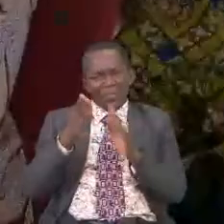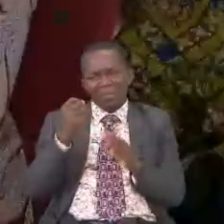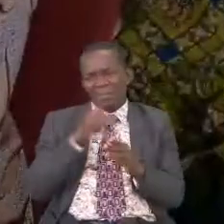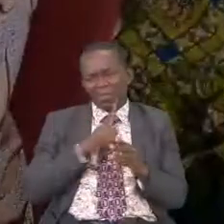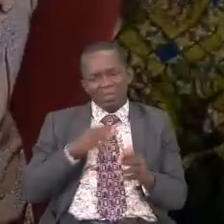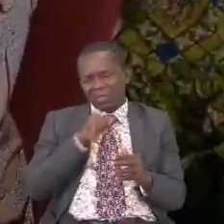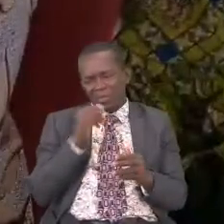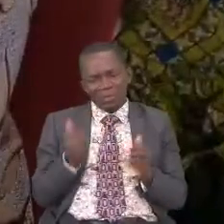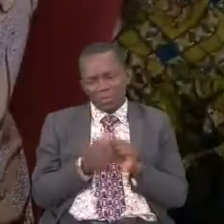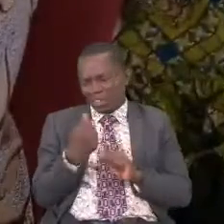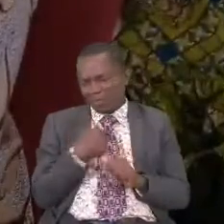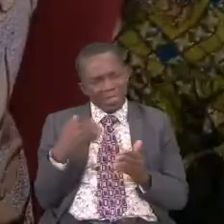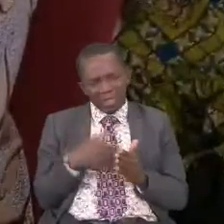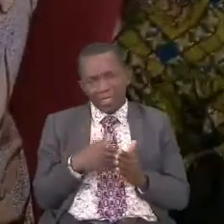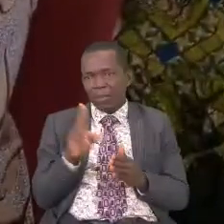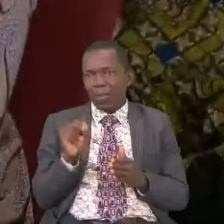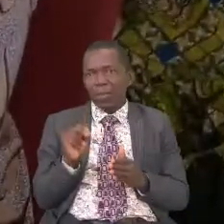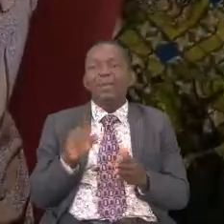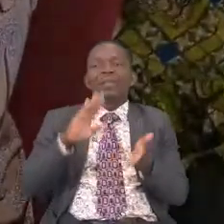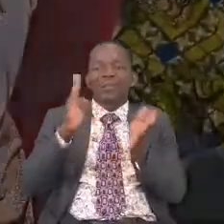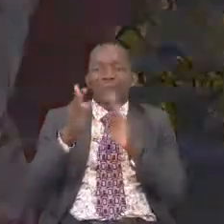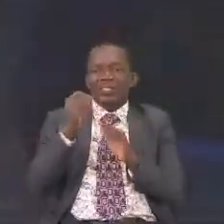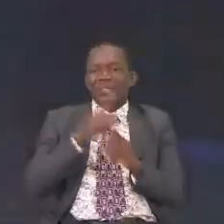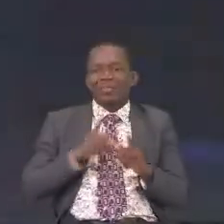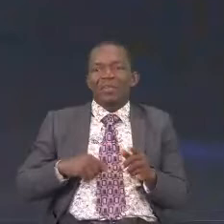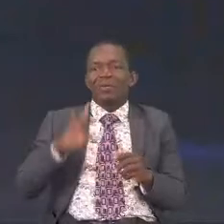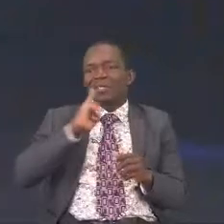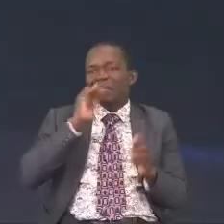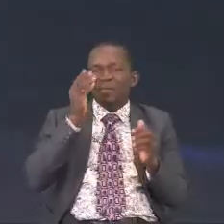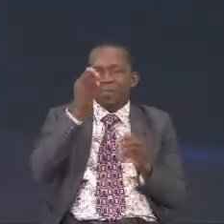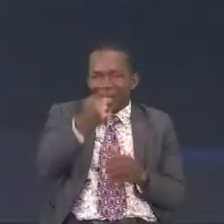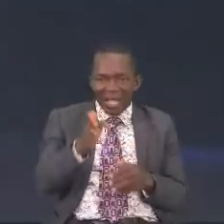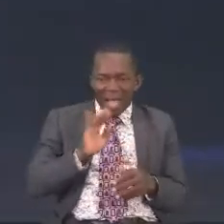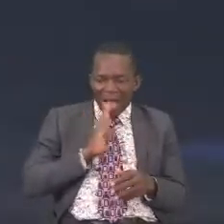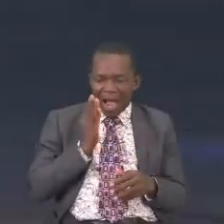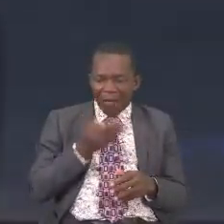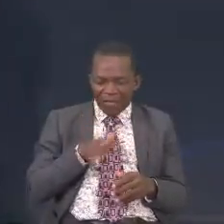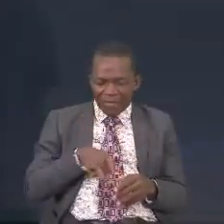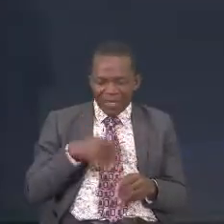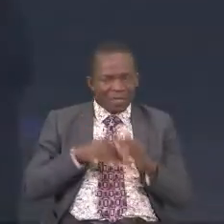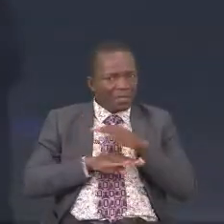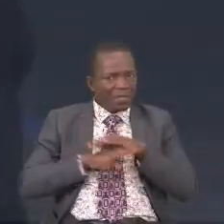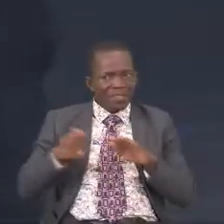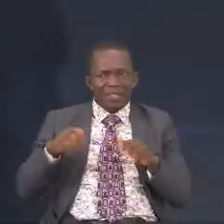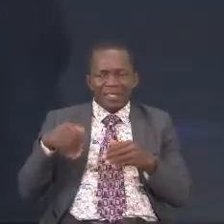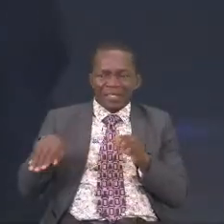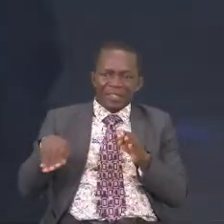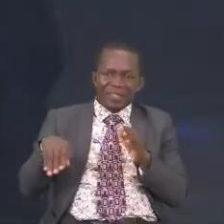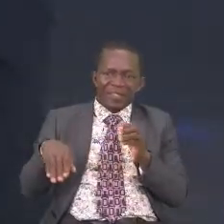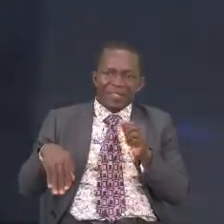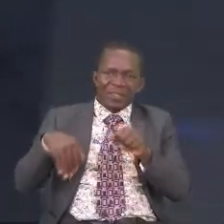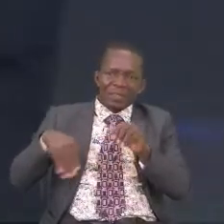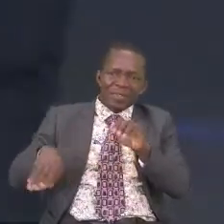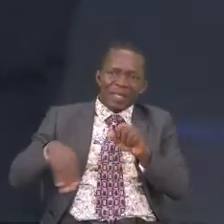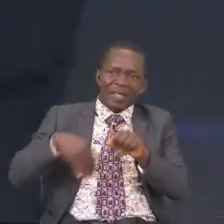God is still there. Our feelings don't drive away God. Our sight doesn't drive away